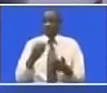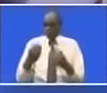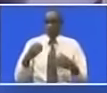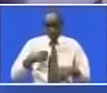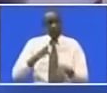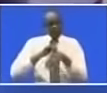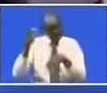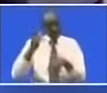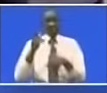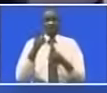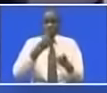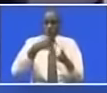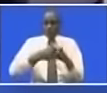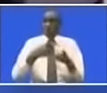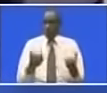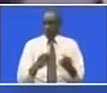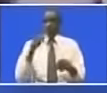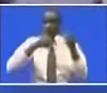key in Tanzania.